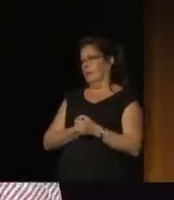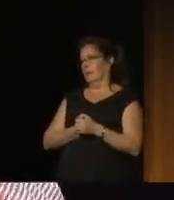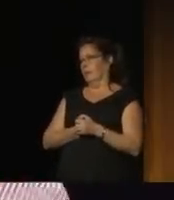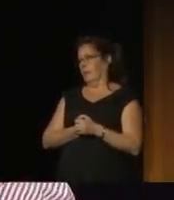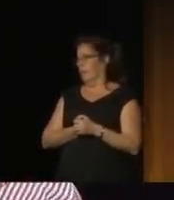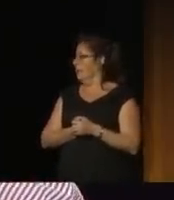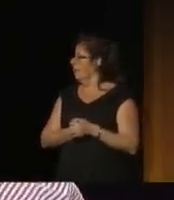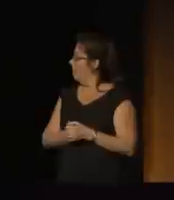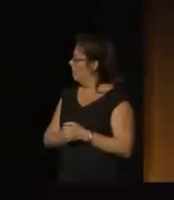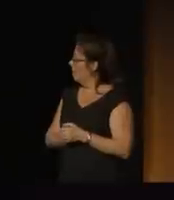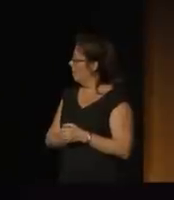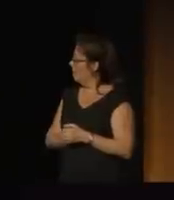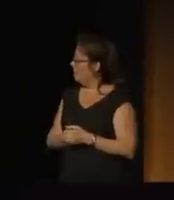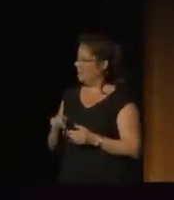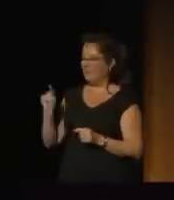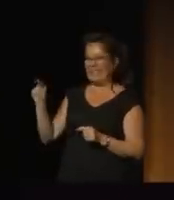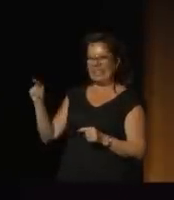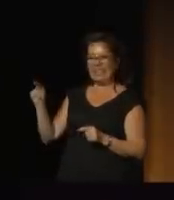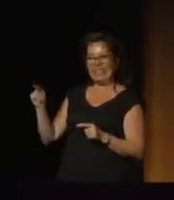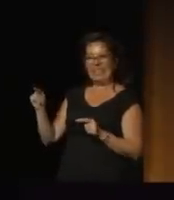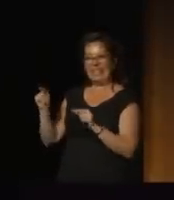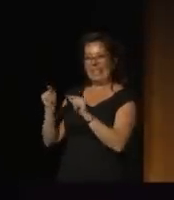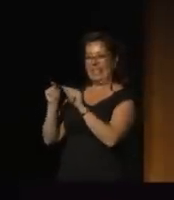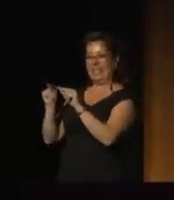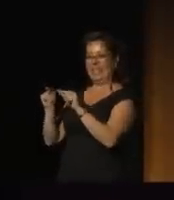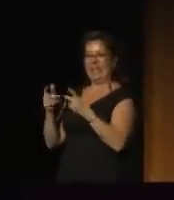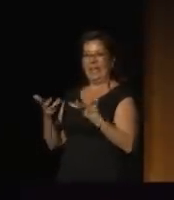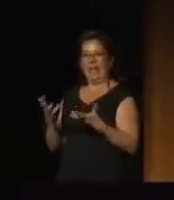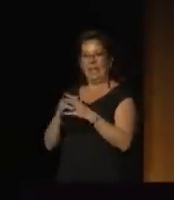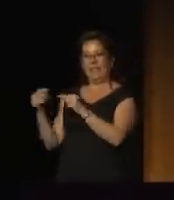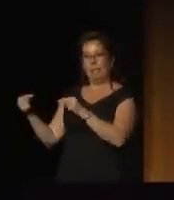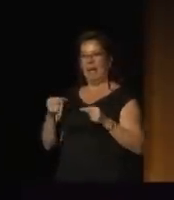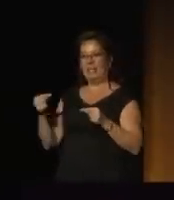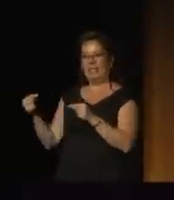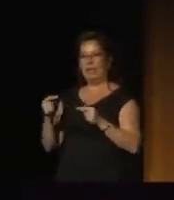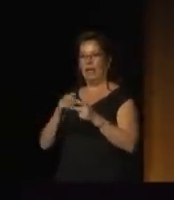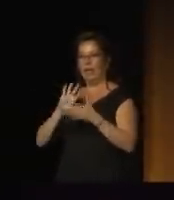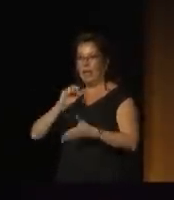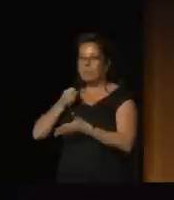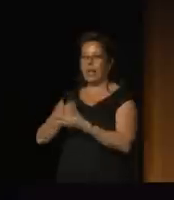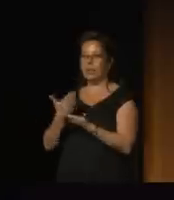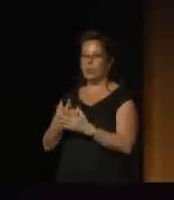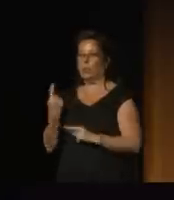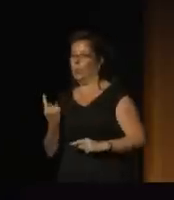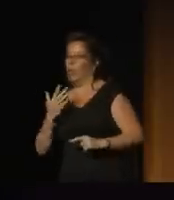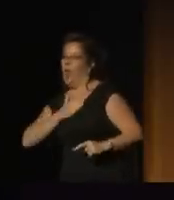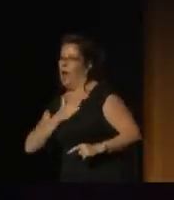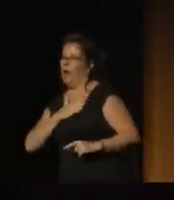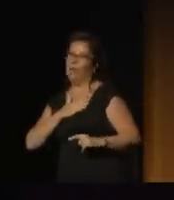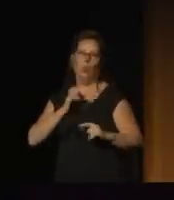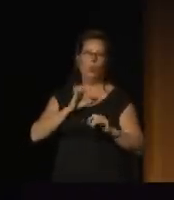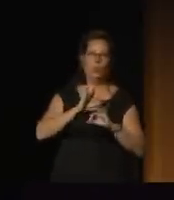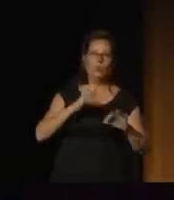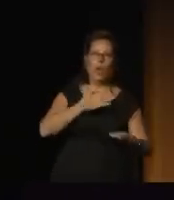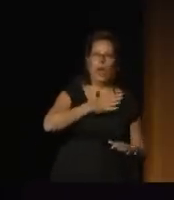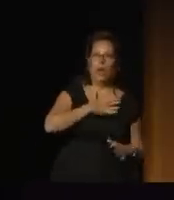But what did you attribute that to, that the fact that the debate became reduced to her likability? Because a lot of Democrats afterwards were saying